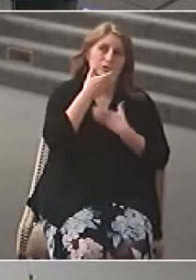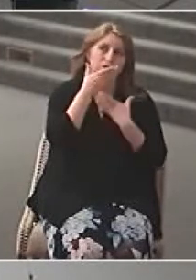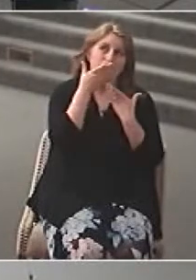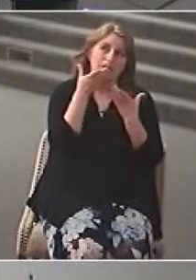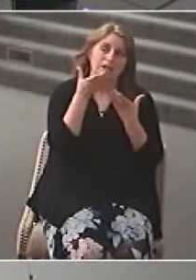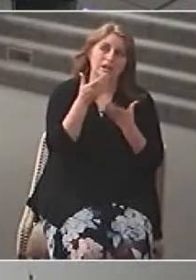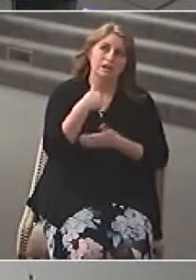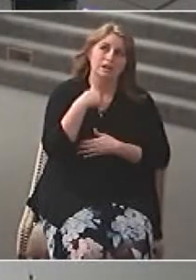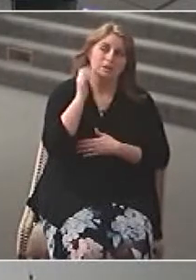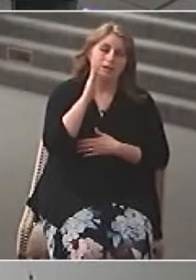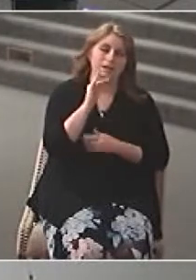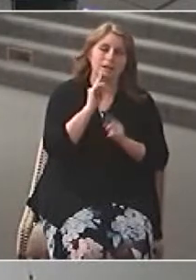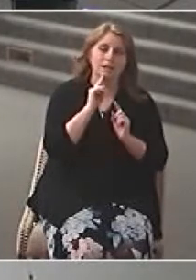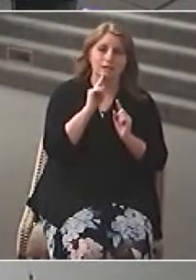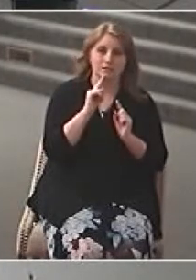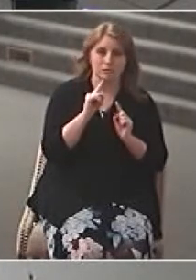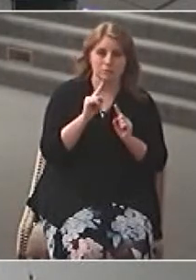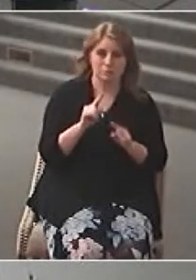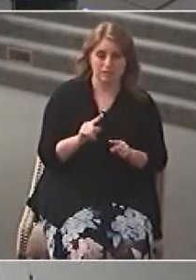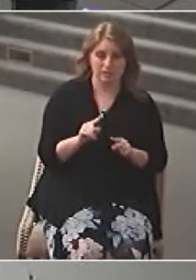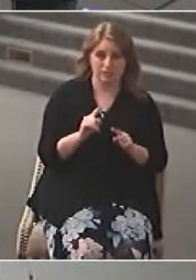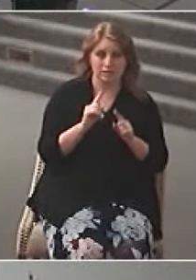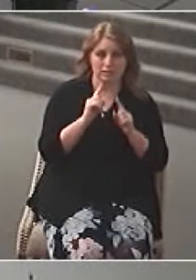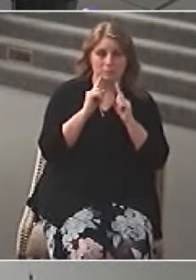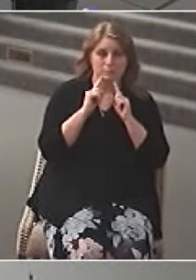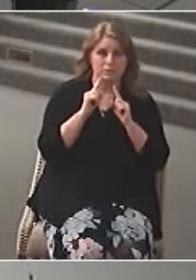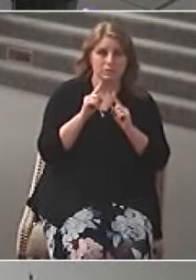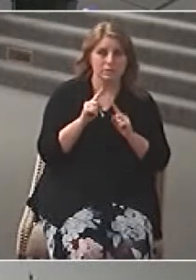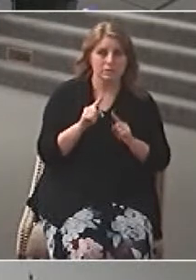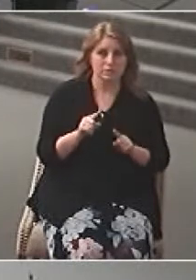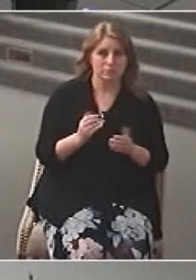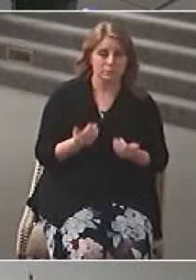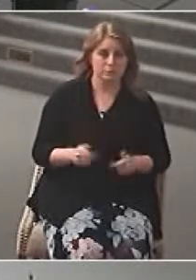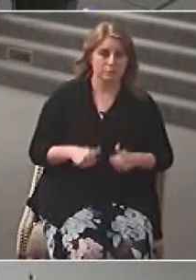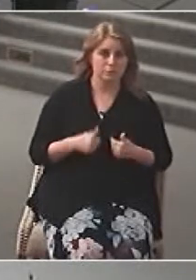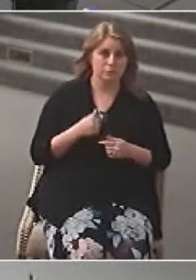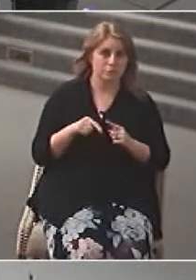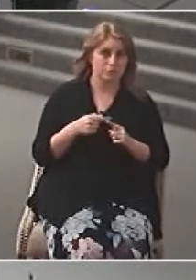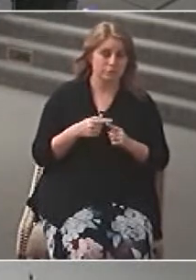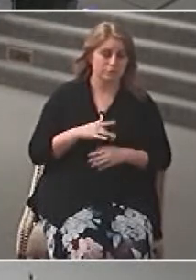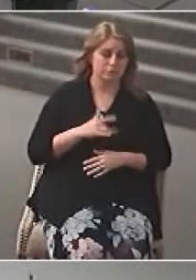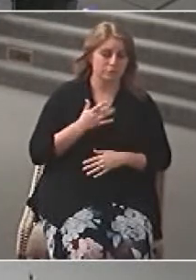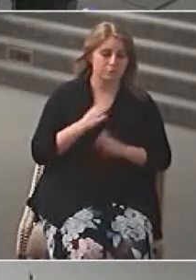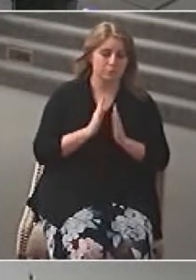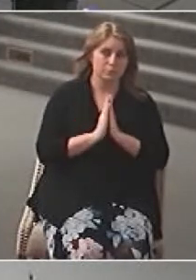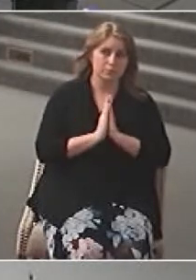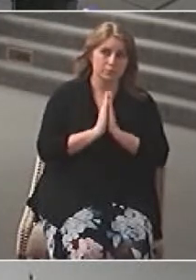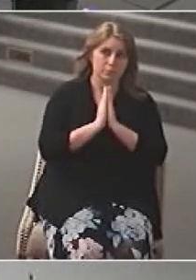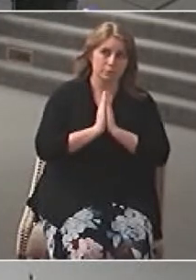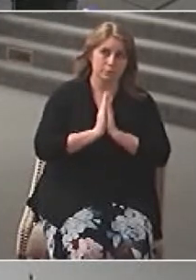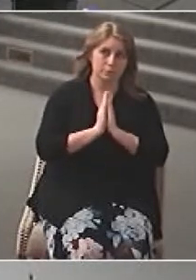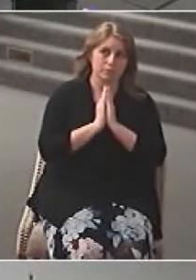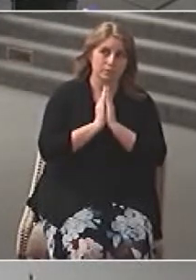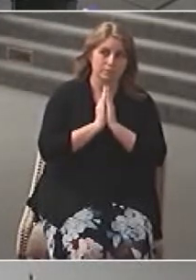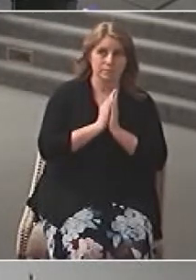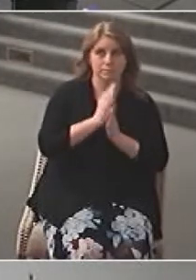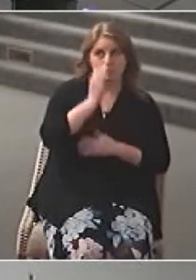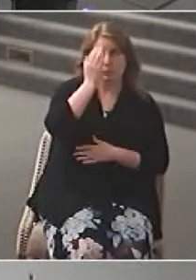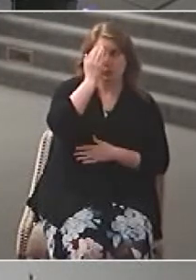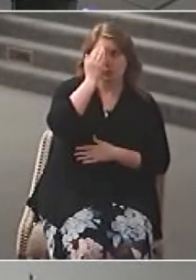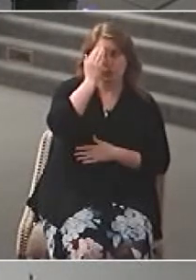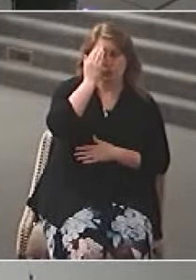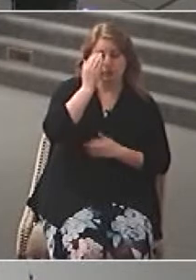faintest cry, answer by and by. Feel a little prayer will turn